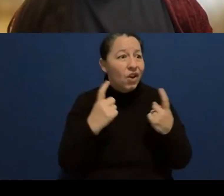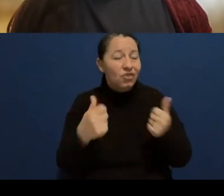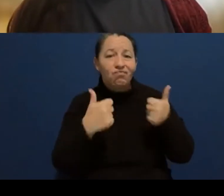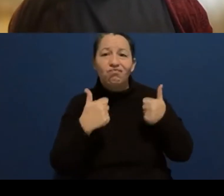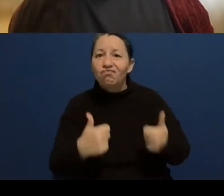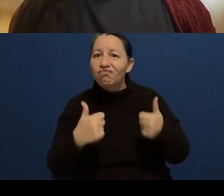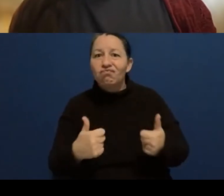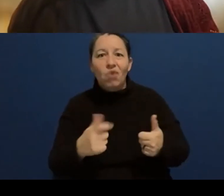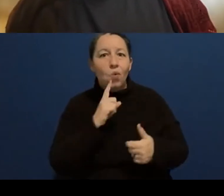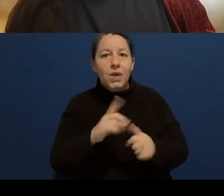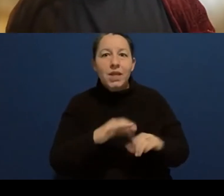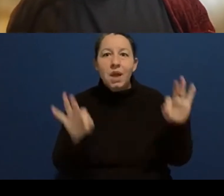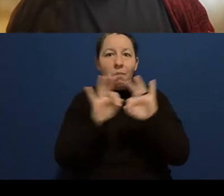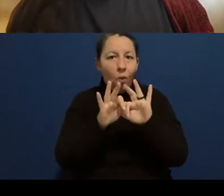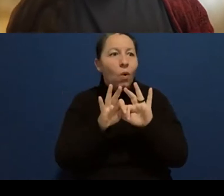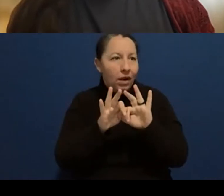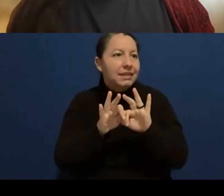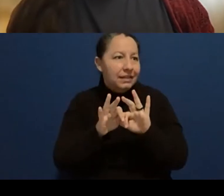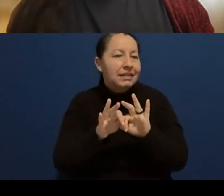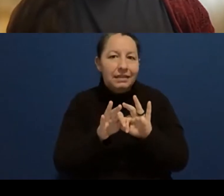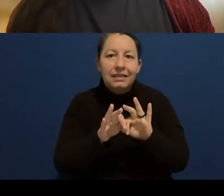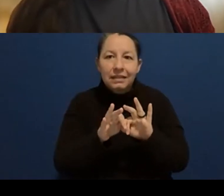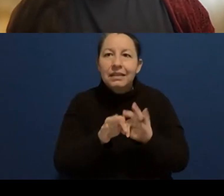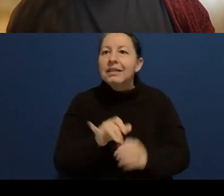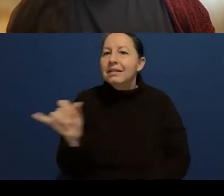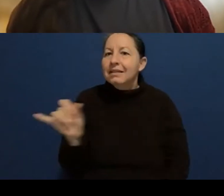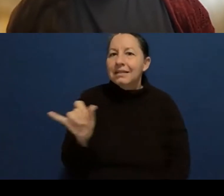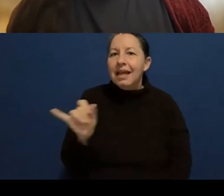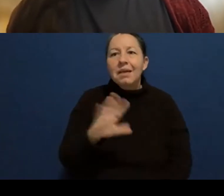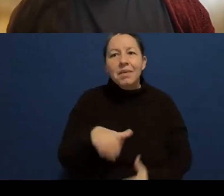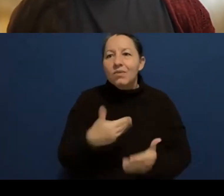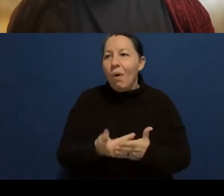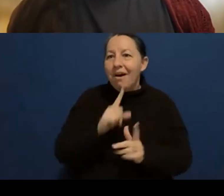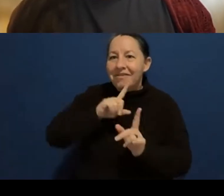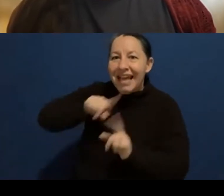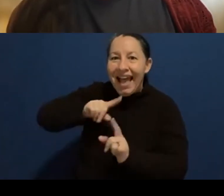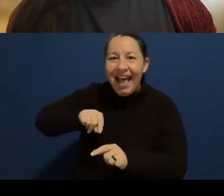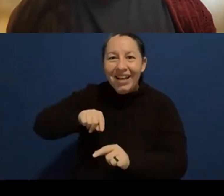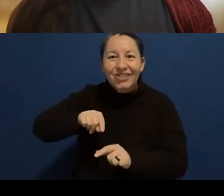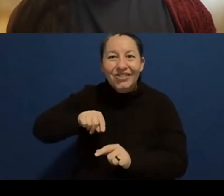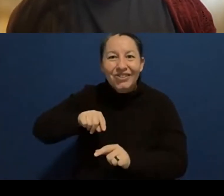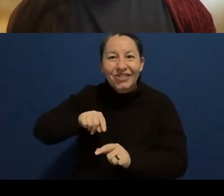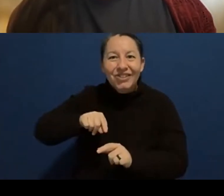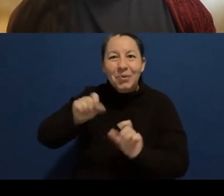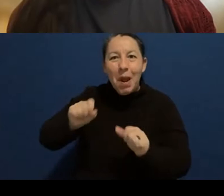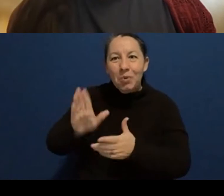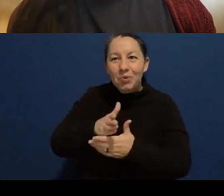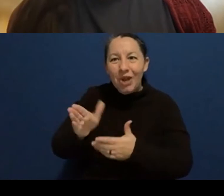really, really important, as are all of the answers that were shared.